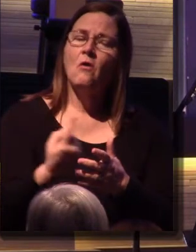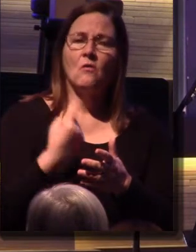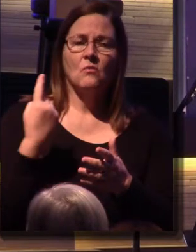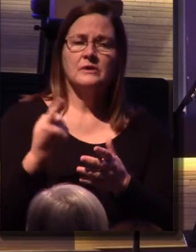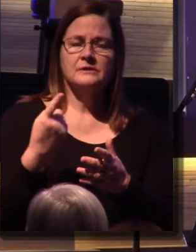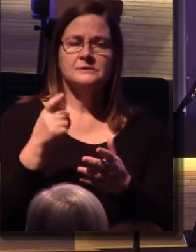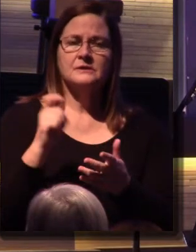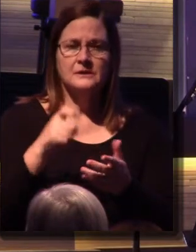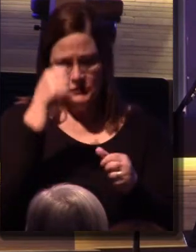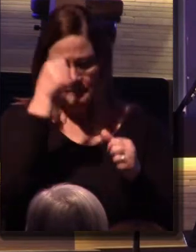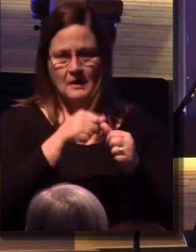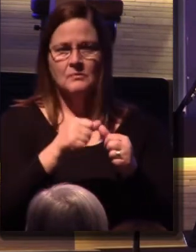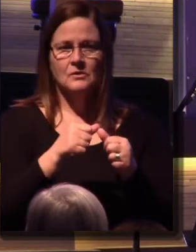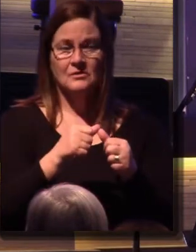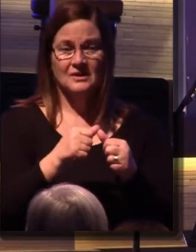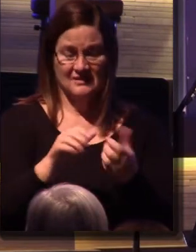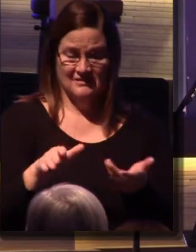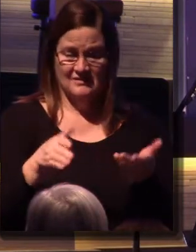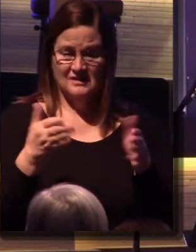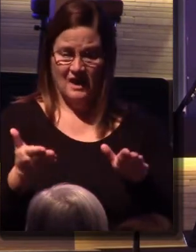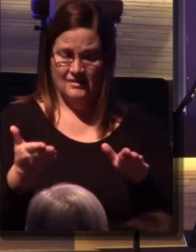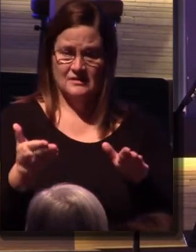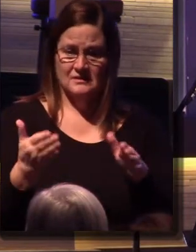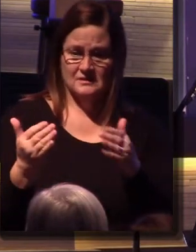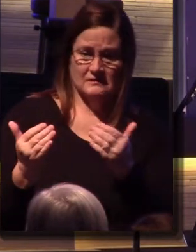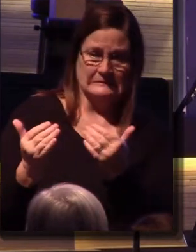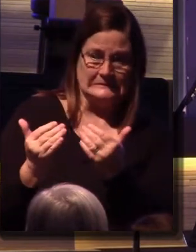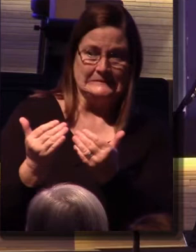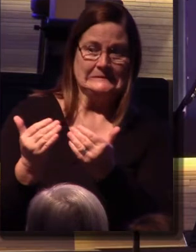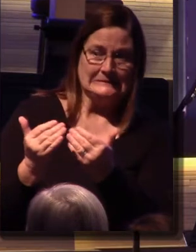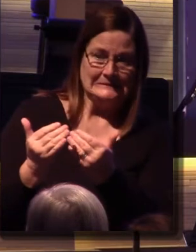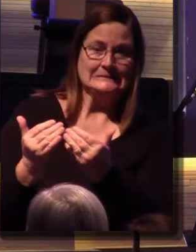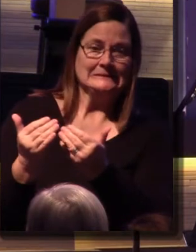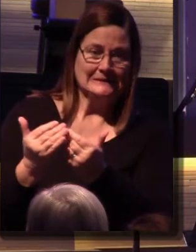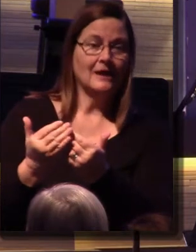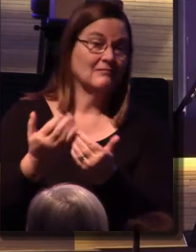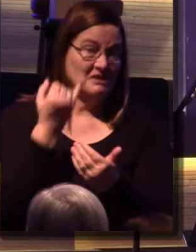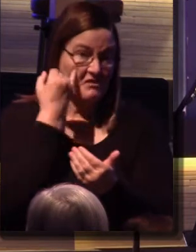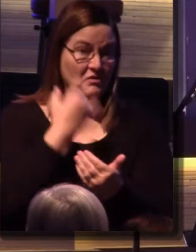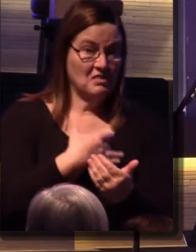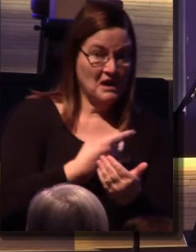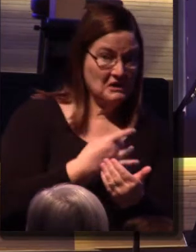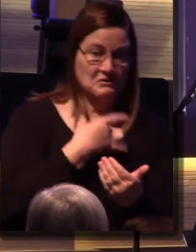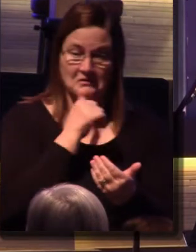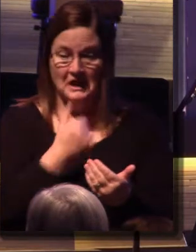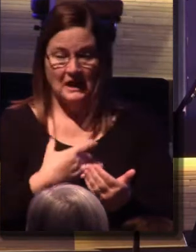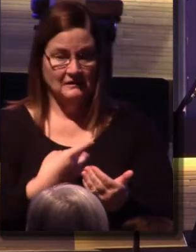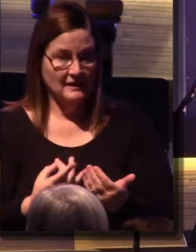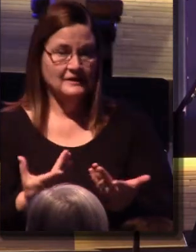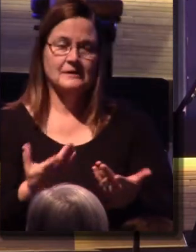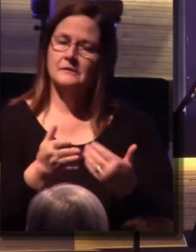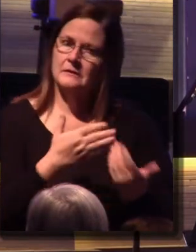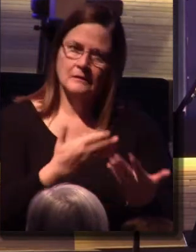dealing with the fact that death is drawing ever closer to us, whether we like it or not. There's nothing we can